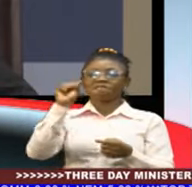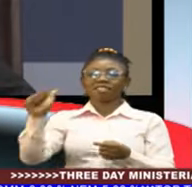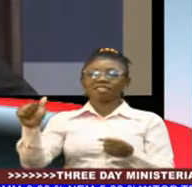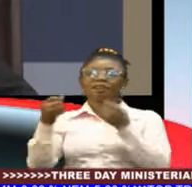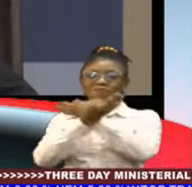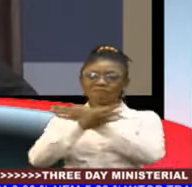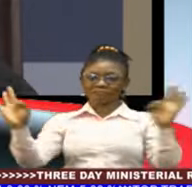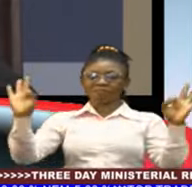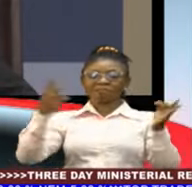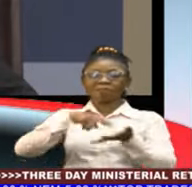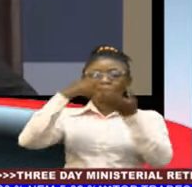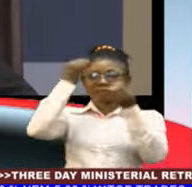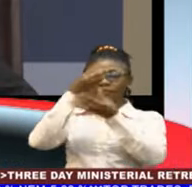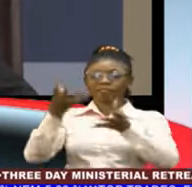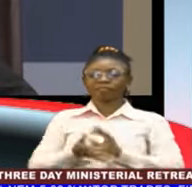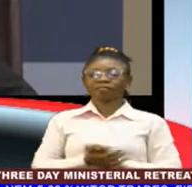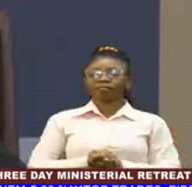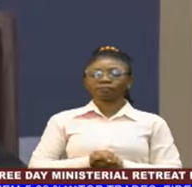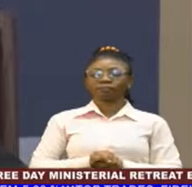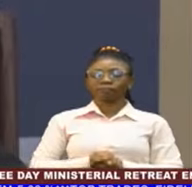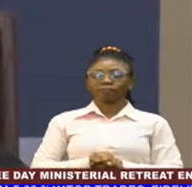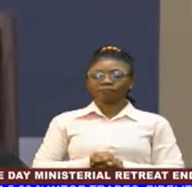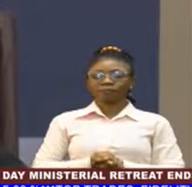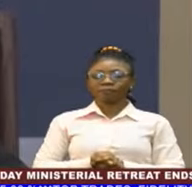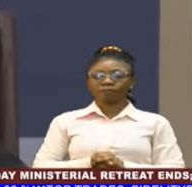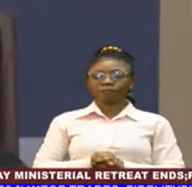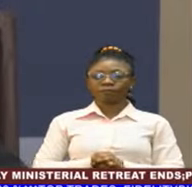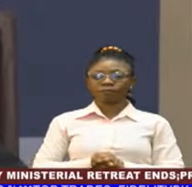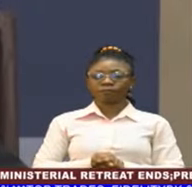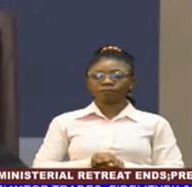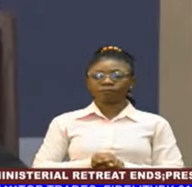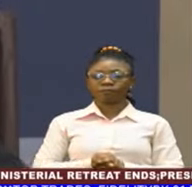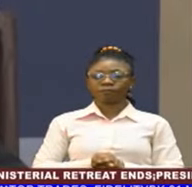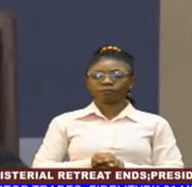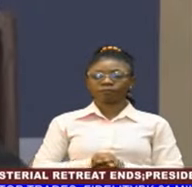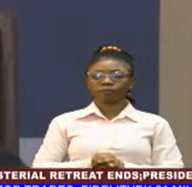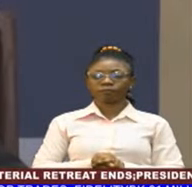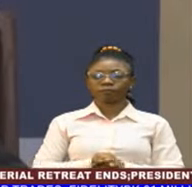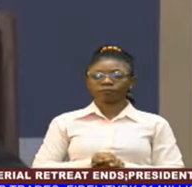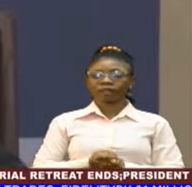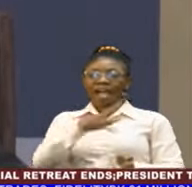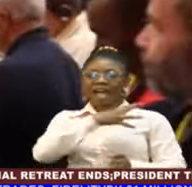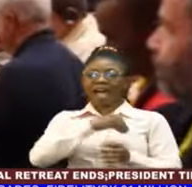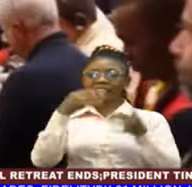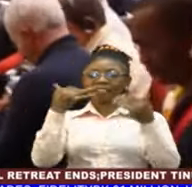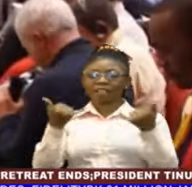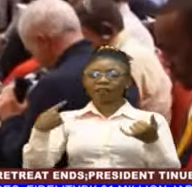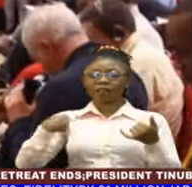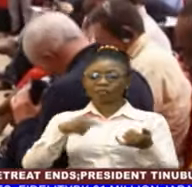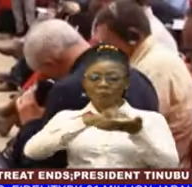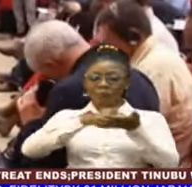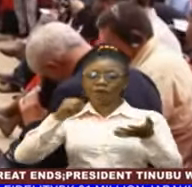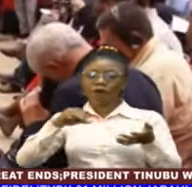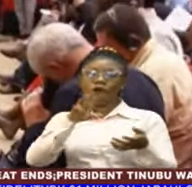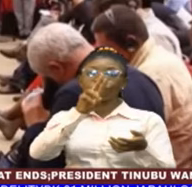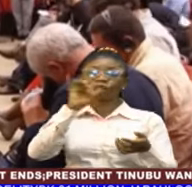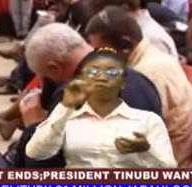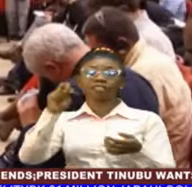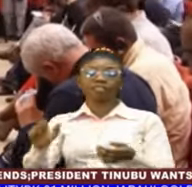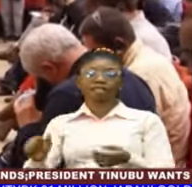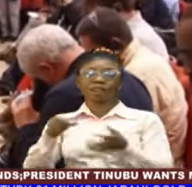Muhammad has the details. Rwandan President Paul Kagame announced the abolition of visa requirements for